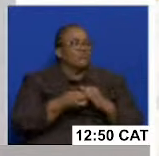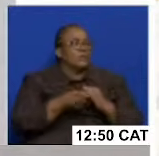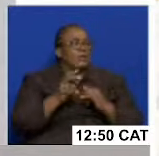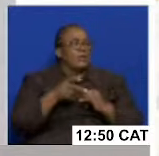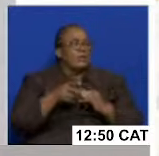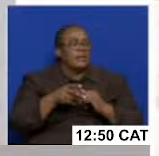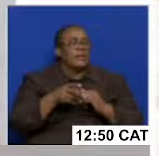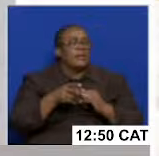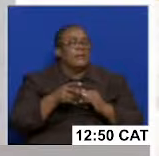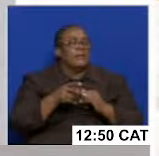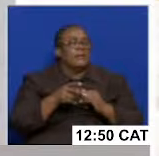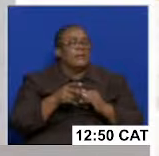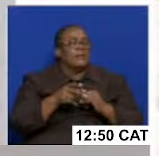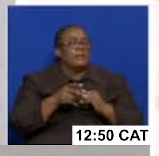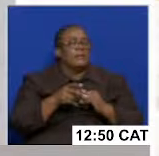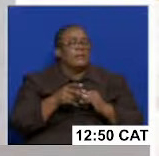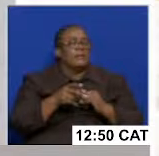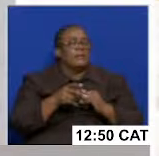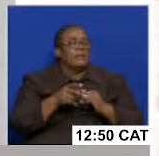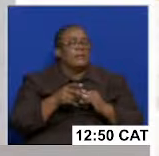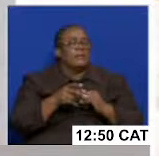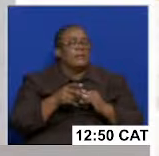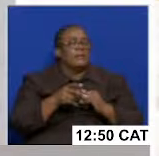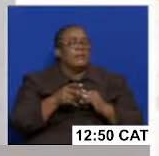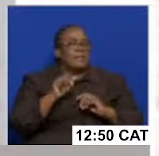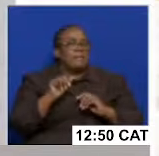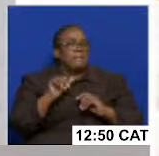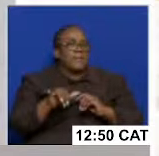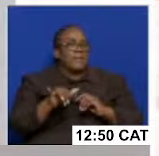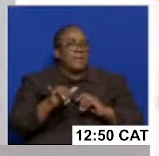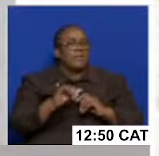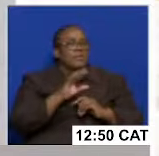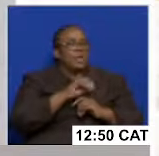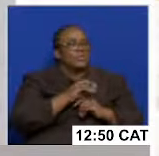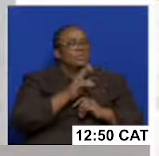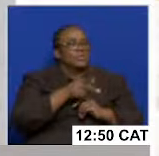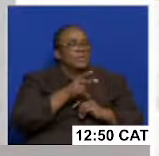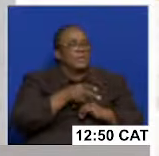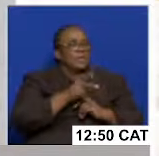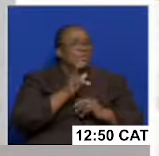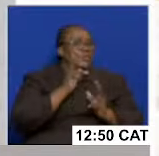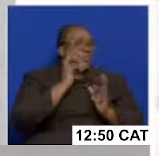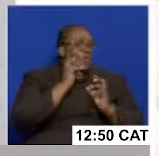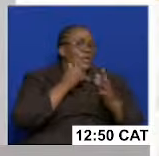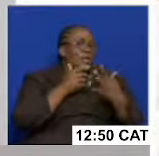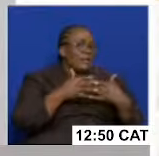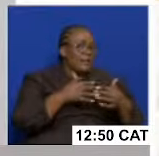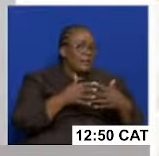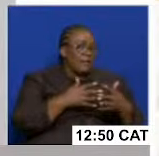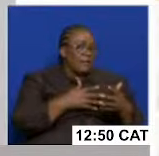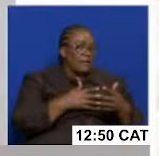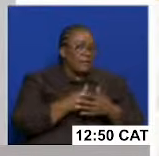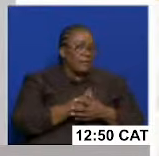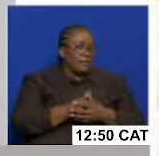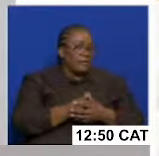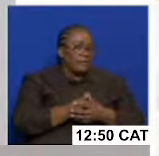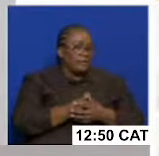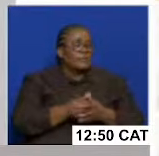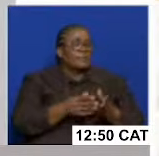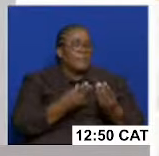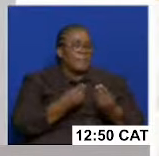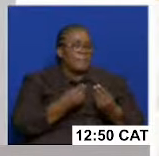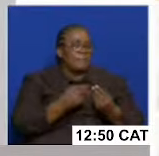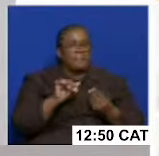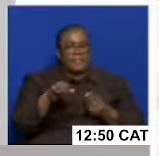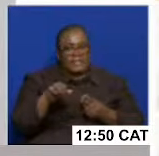10th of May, and she asks you again, hi dear, have you heard anything? Are you there? Yes, I'm here.